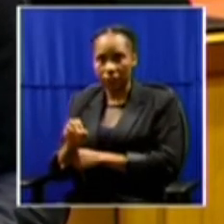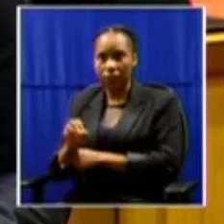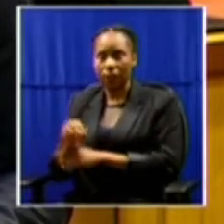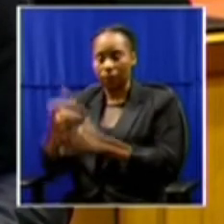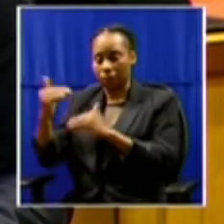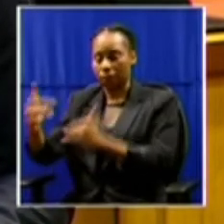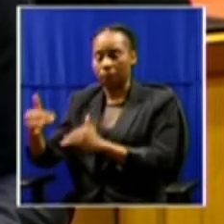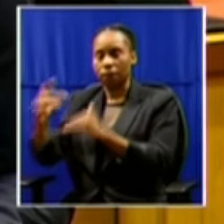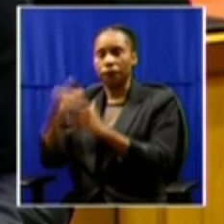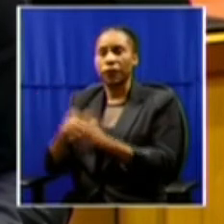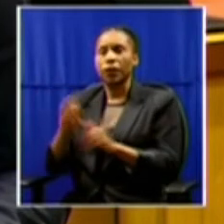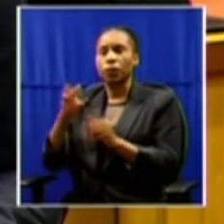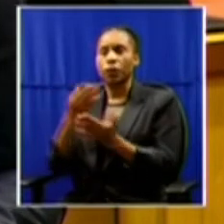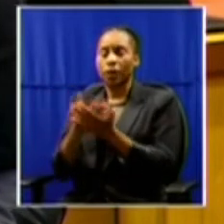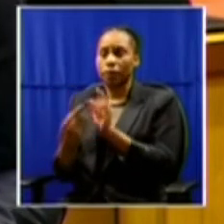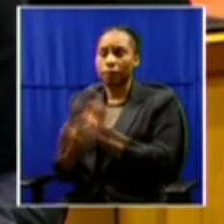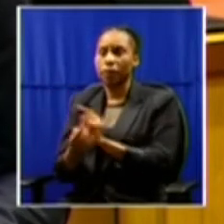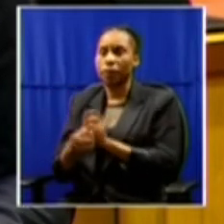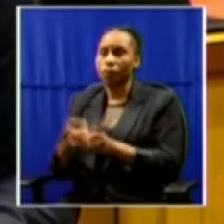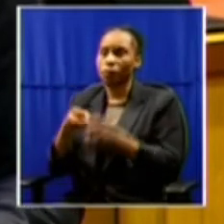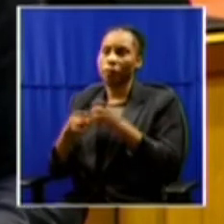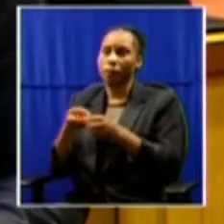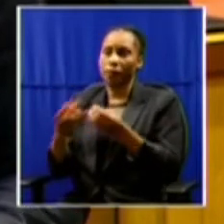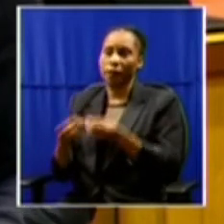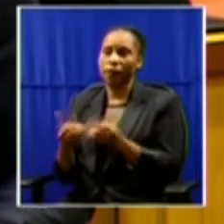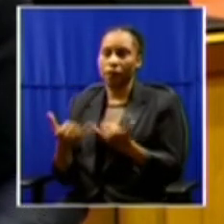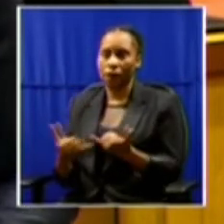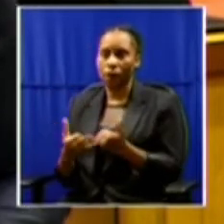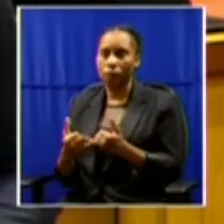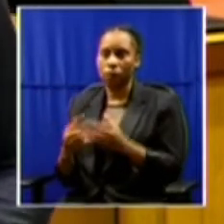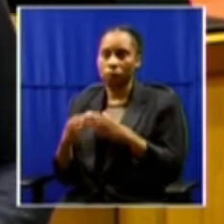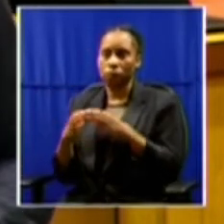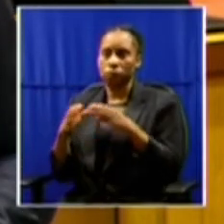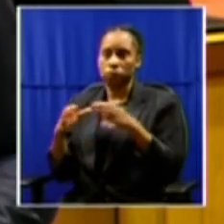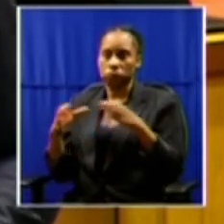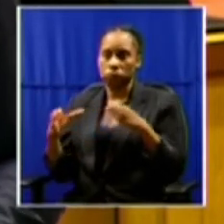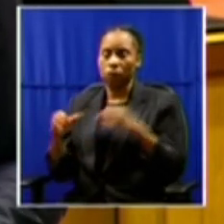to meet the huge growing proclamations.